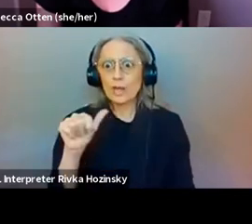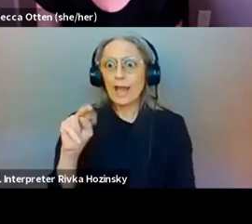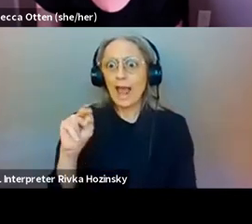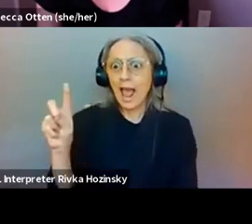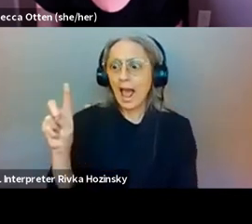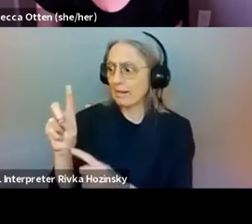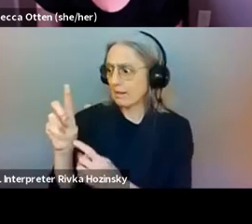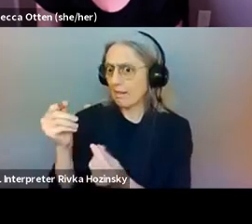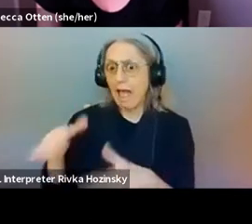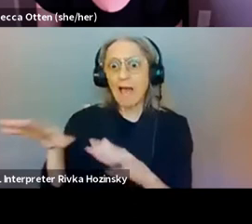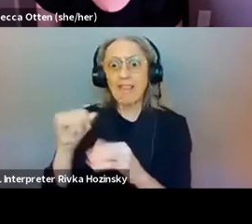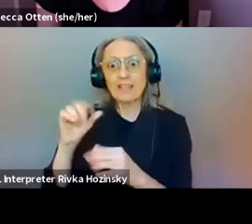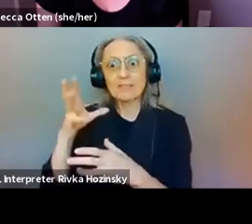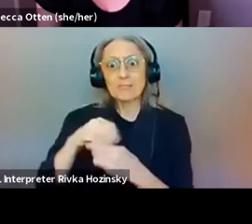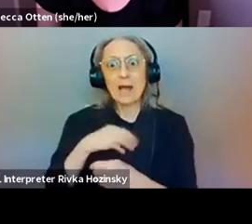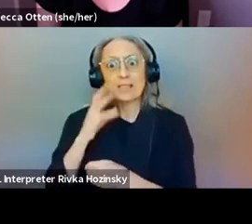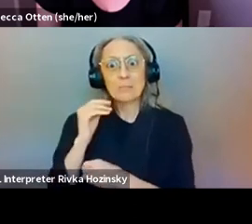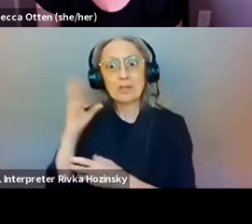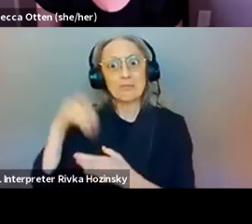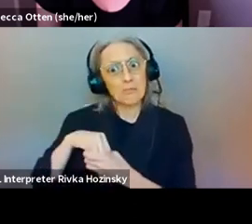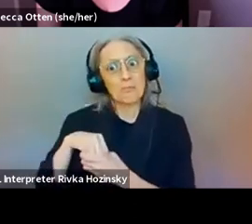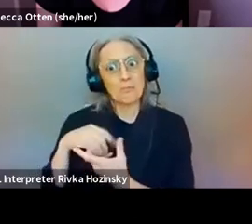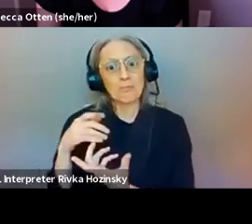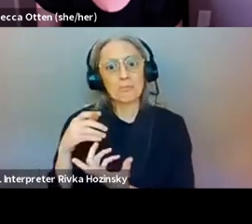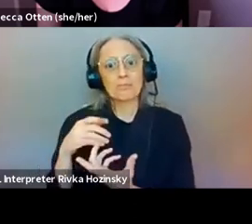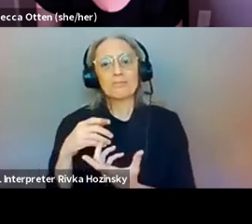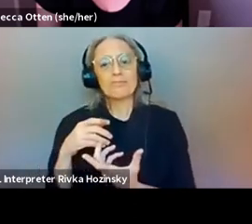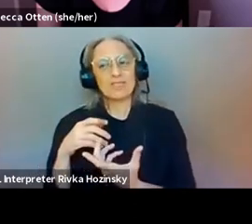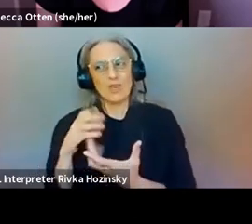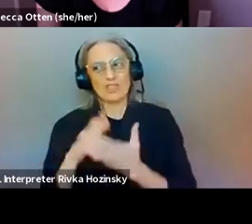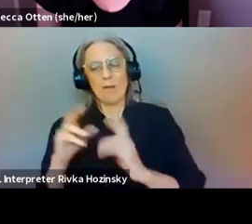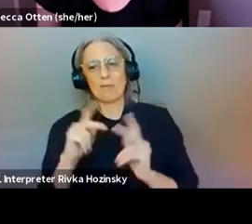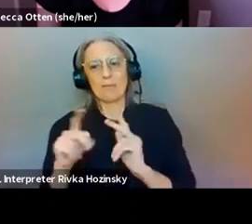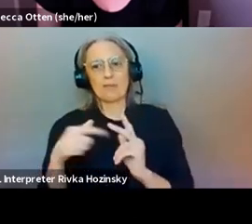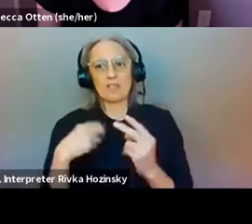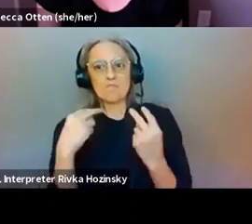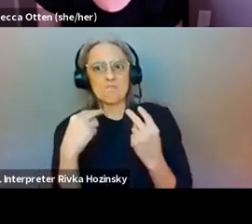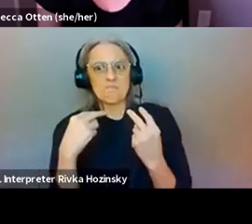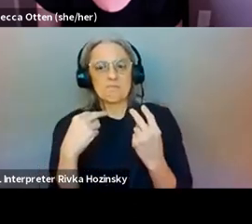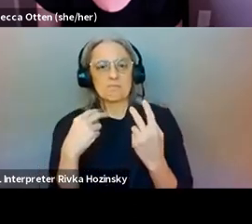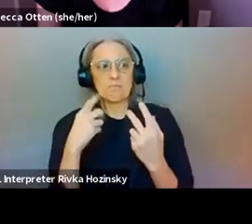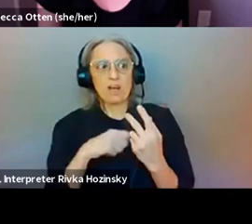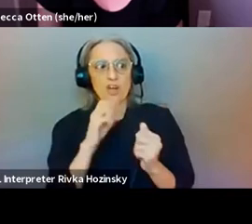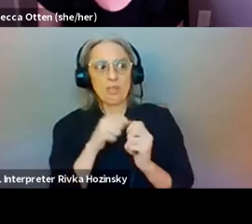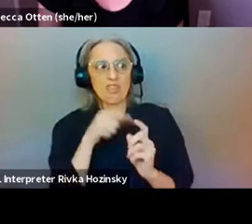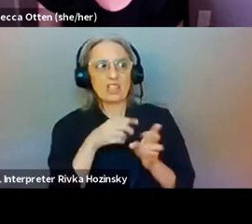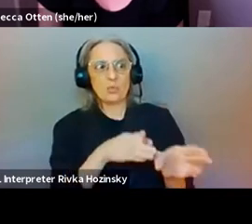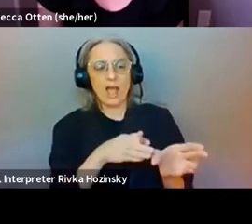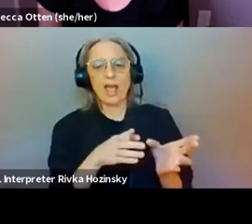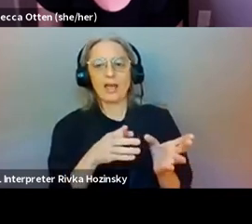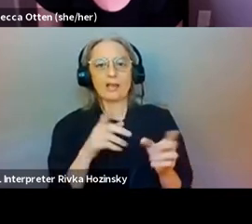my experience." You know, right. So there's also that kind of policing that sometimes happens. You know, of people who are talking about